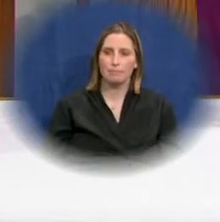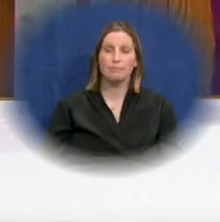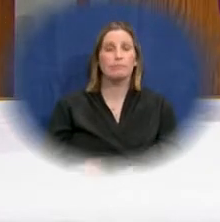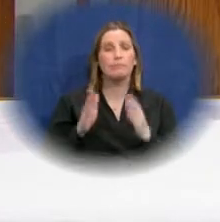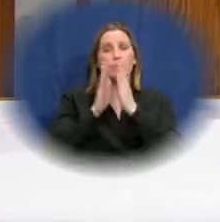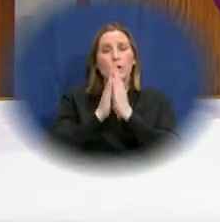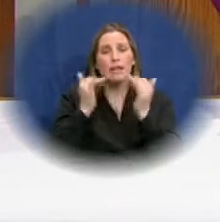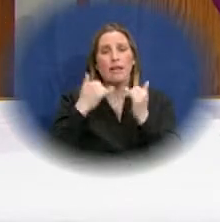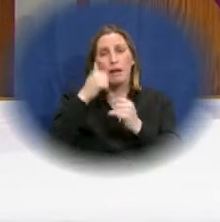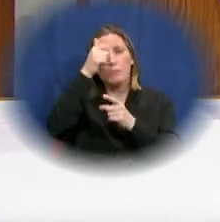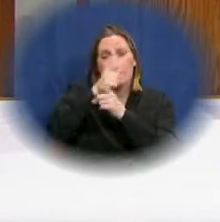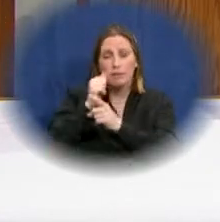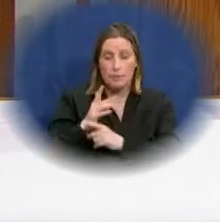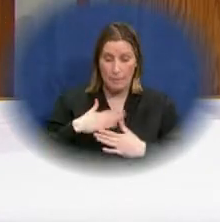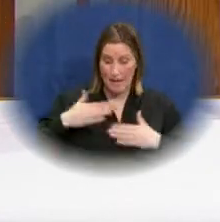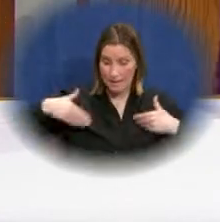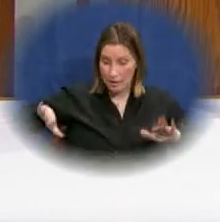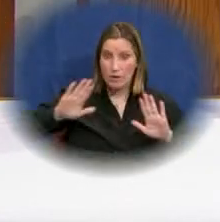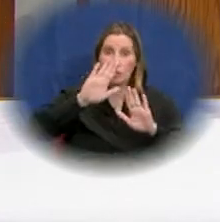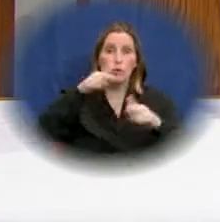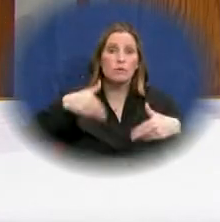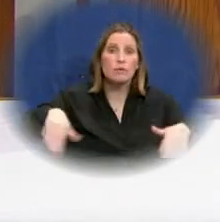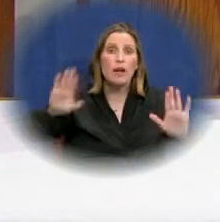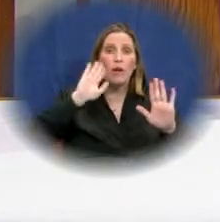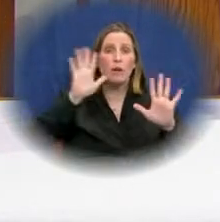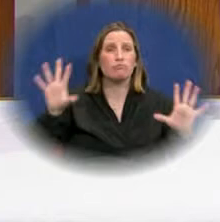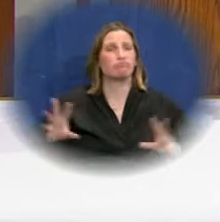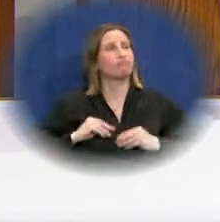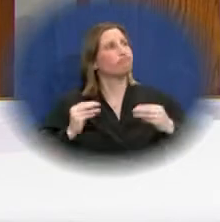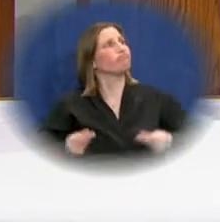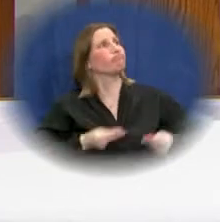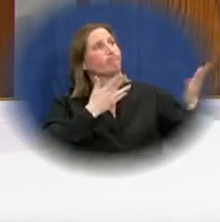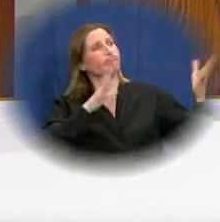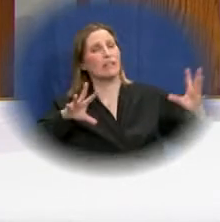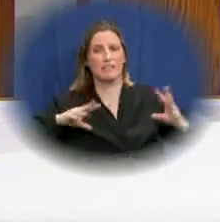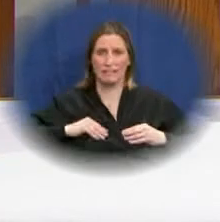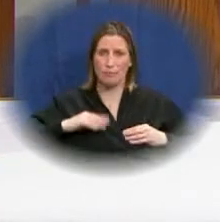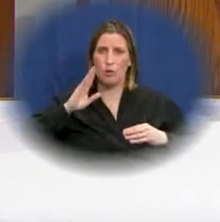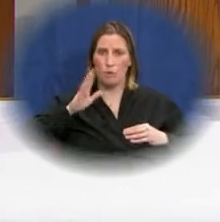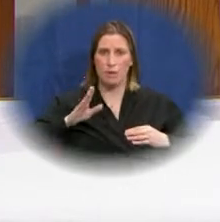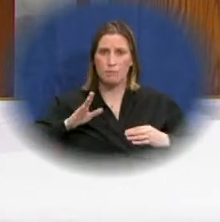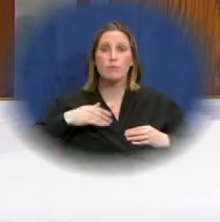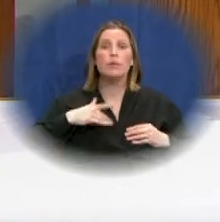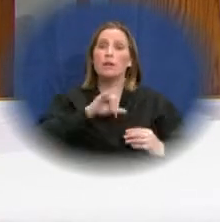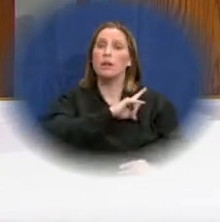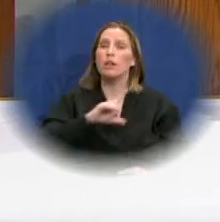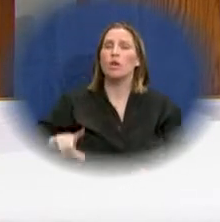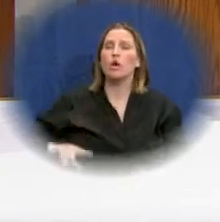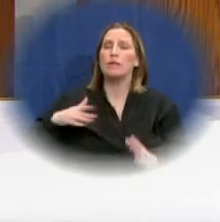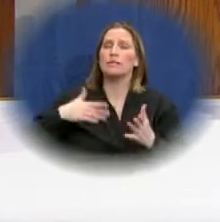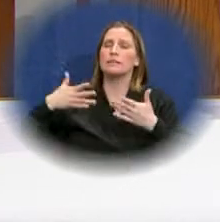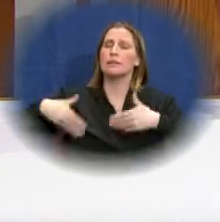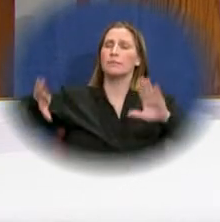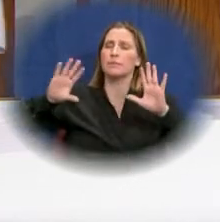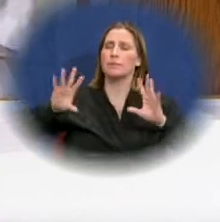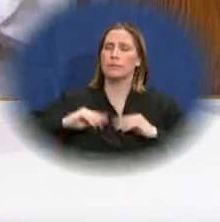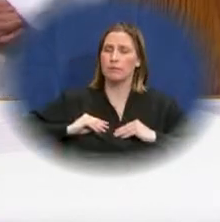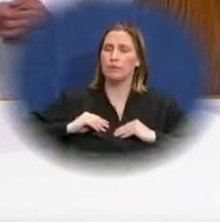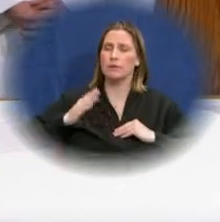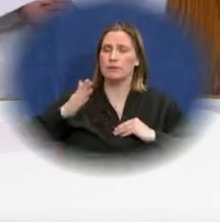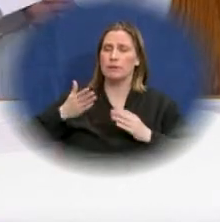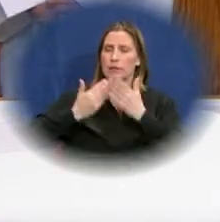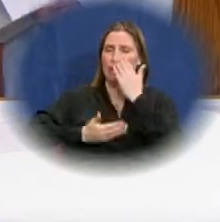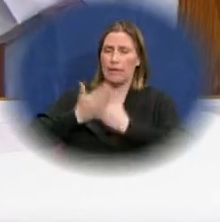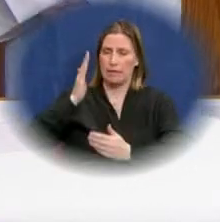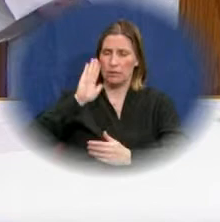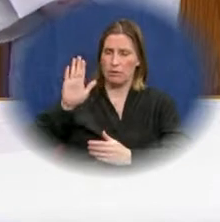Pray, sisters and brothers, that my sacrifice and yours may be acceptable to God, our Almighty Father. May the Lord accept the sacrifice at your hands